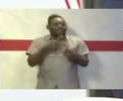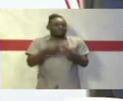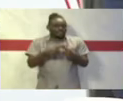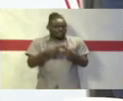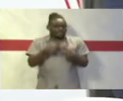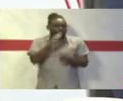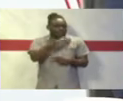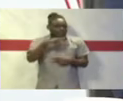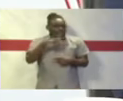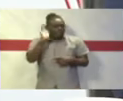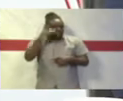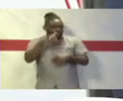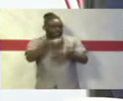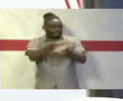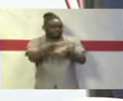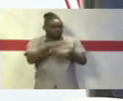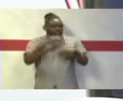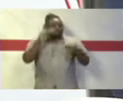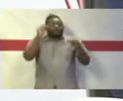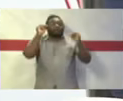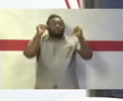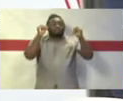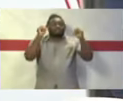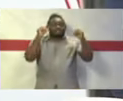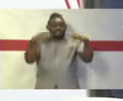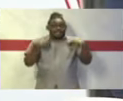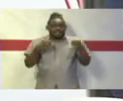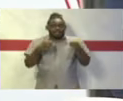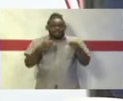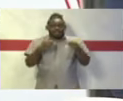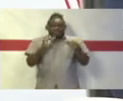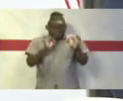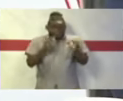you require any assistance. We have currently